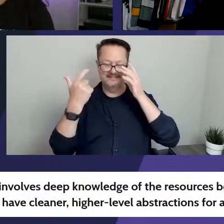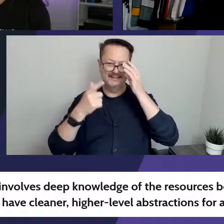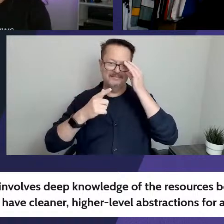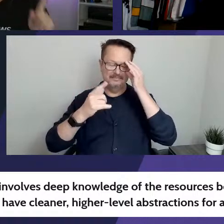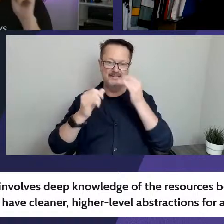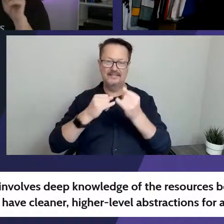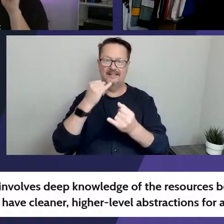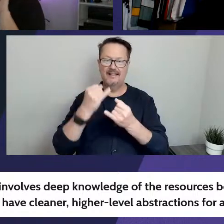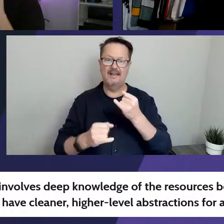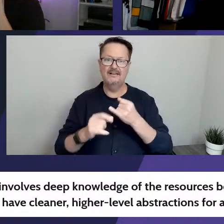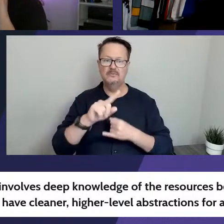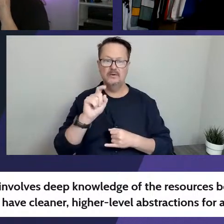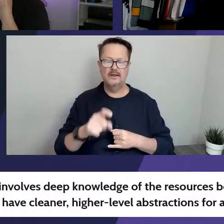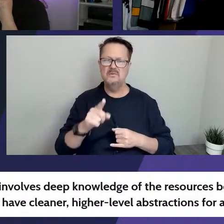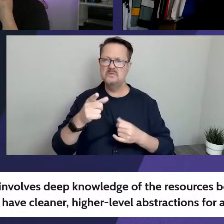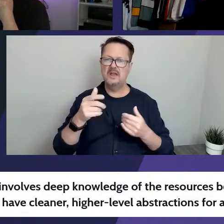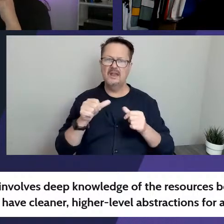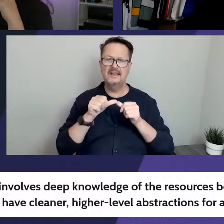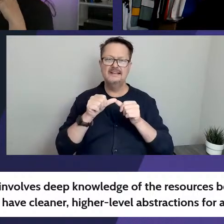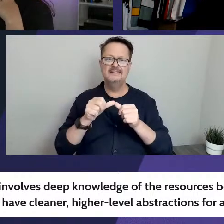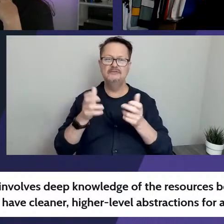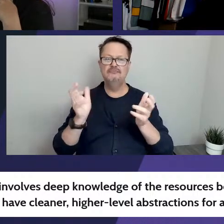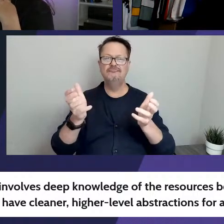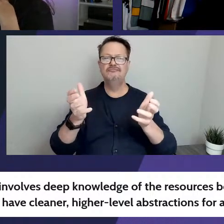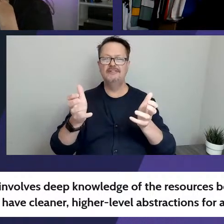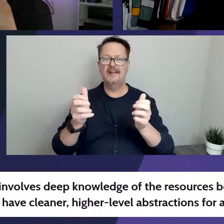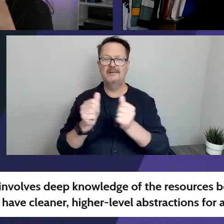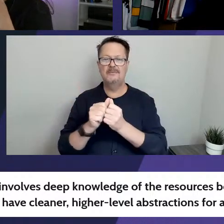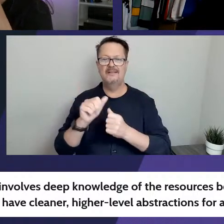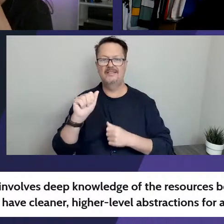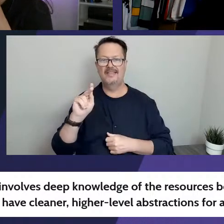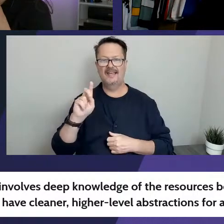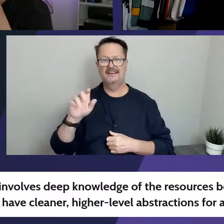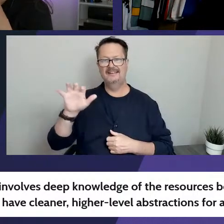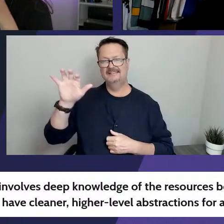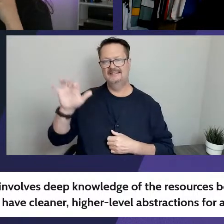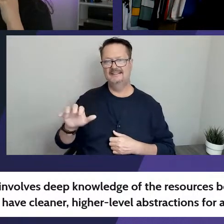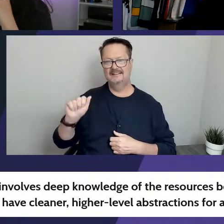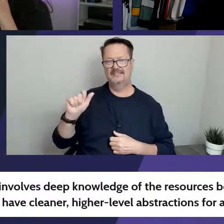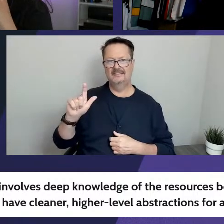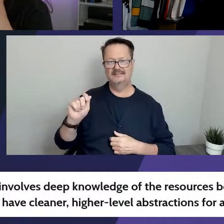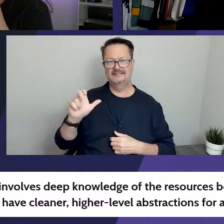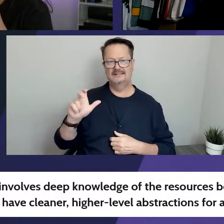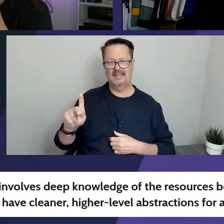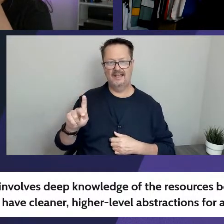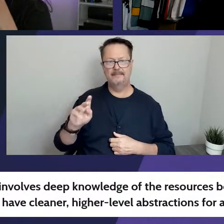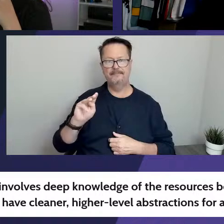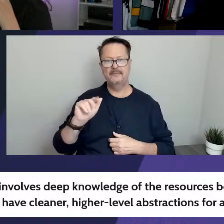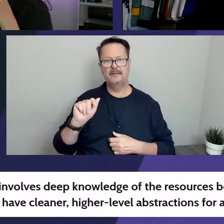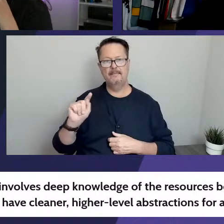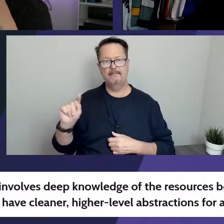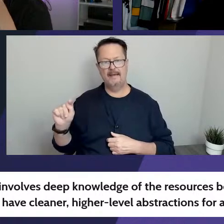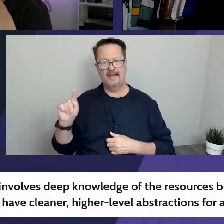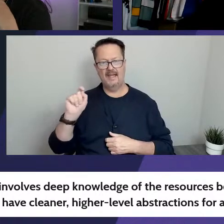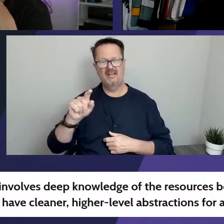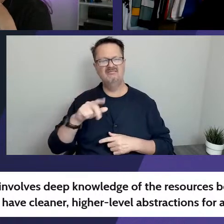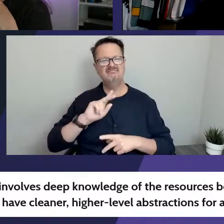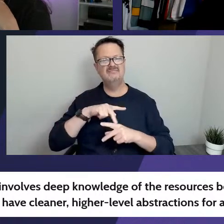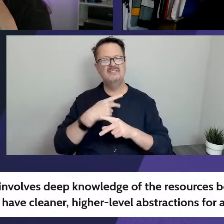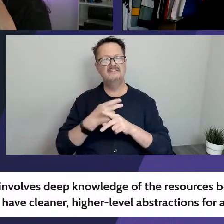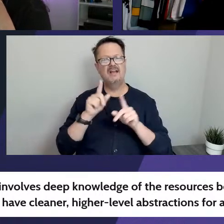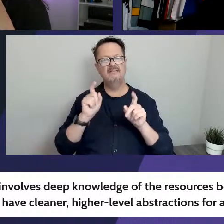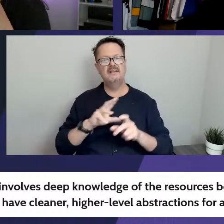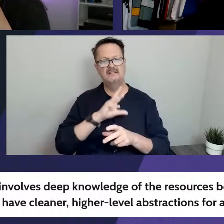last question, and you can continue chatting with Andy in the Slack channel. Matt is asking, this kind of